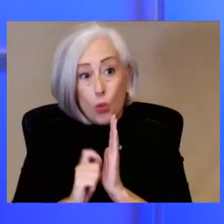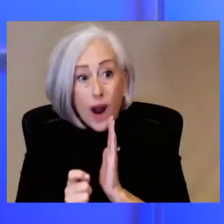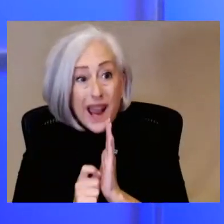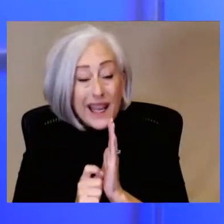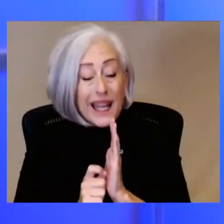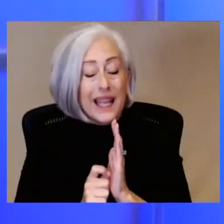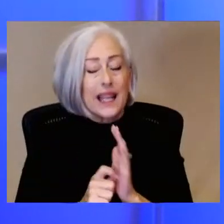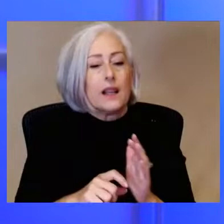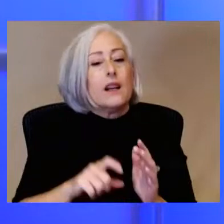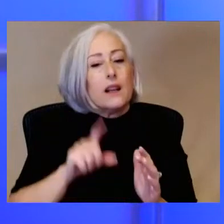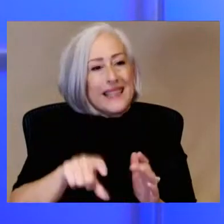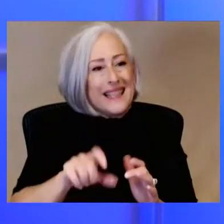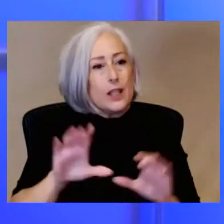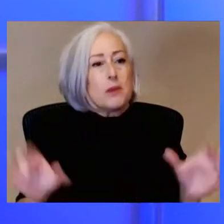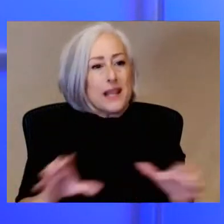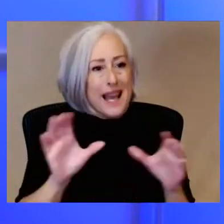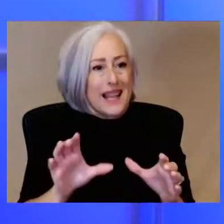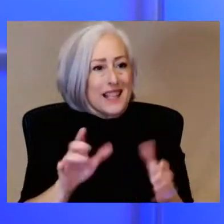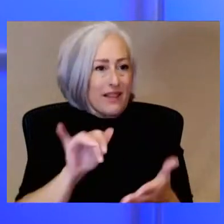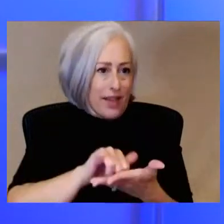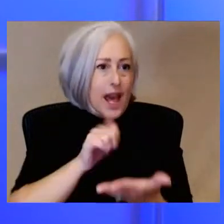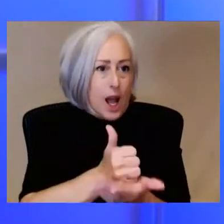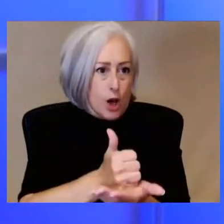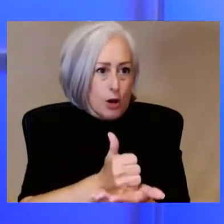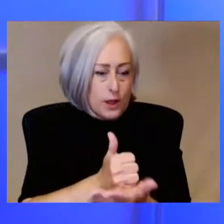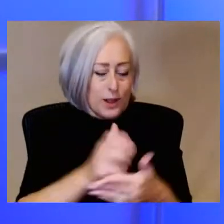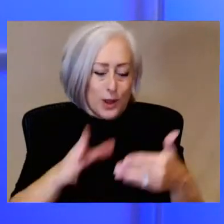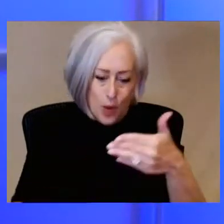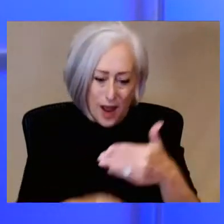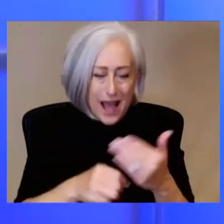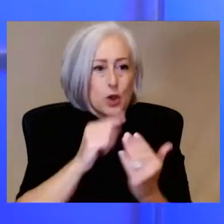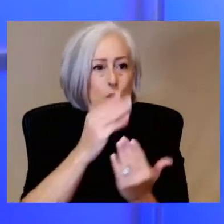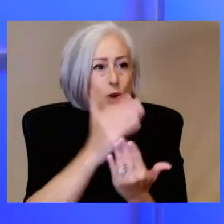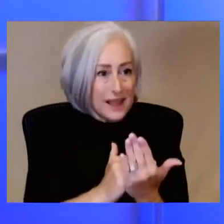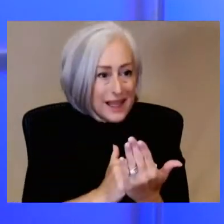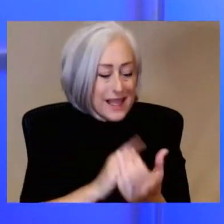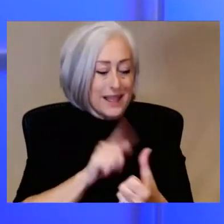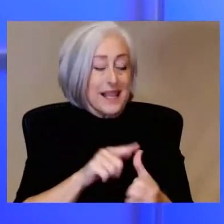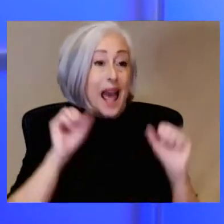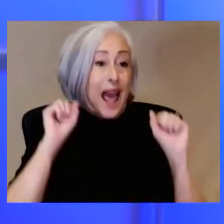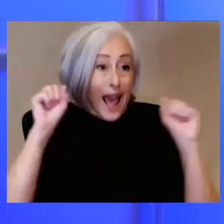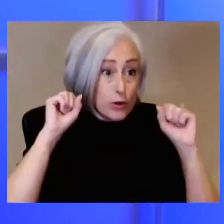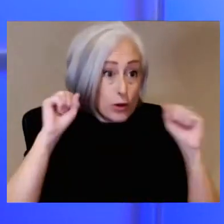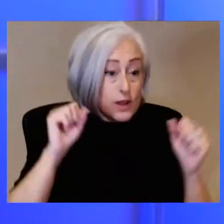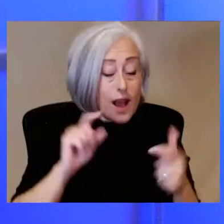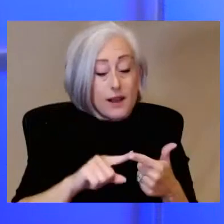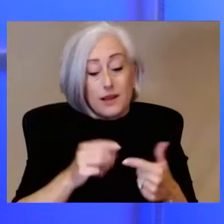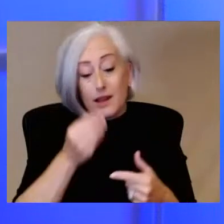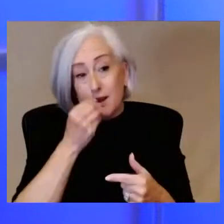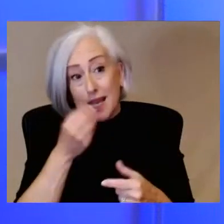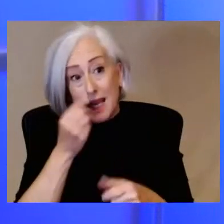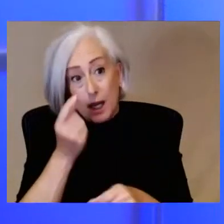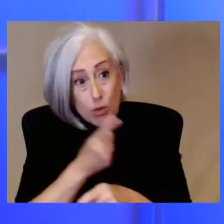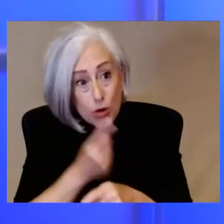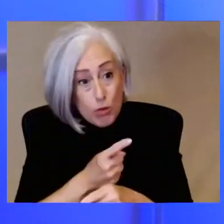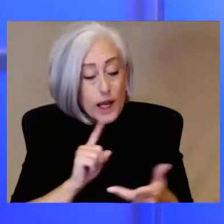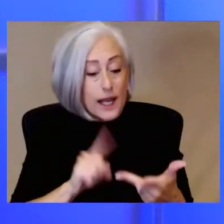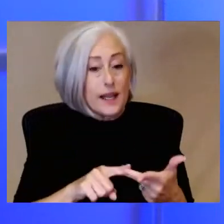we think is helpful. And so add that to your list with exercise, diet, and keeping your brain active as something that you can